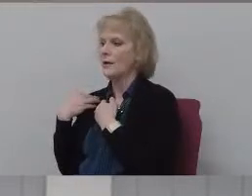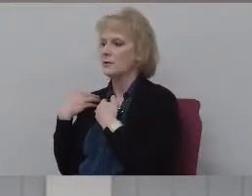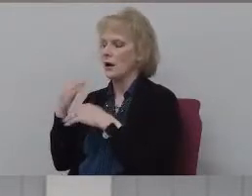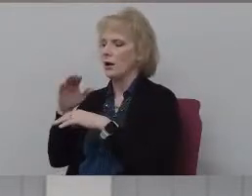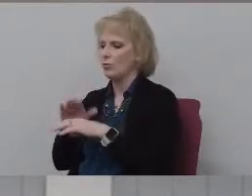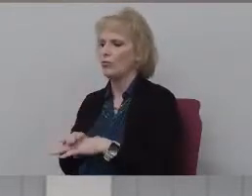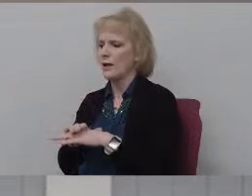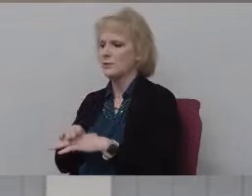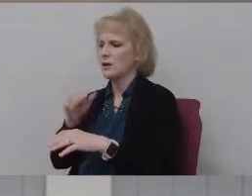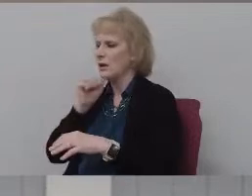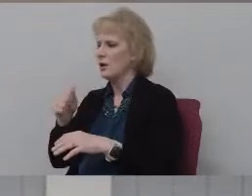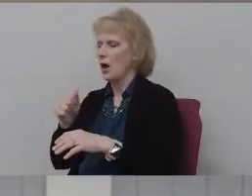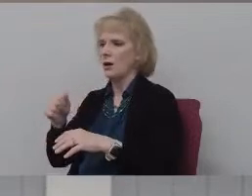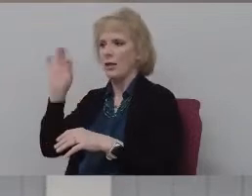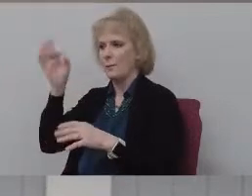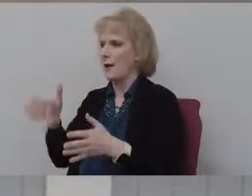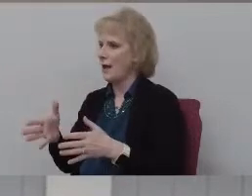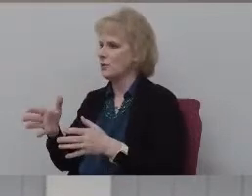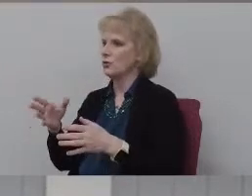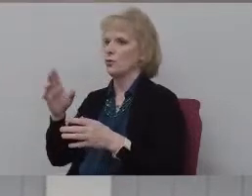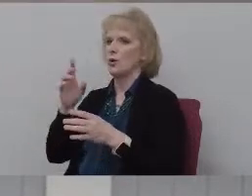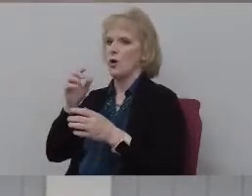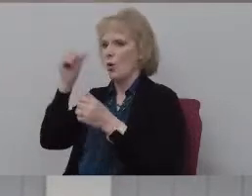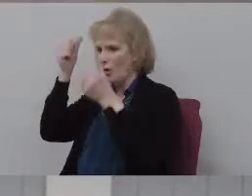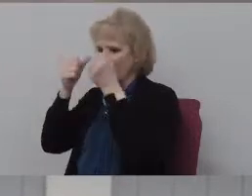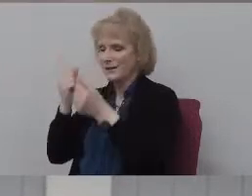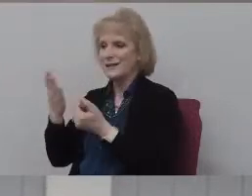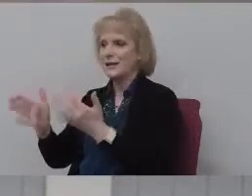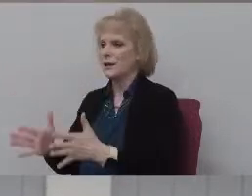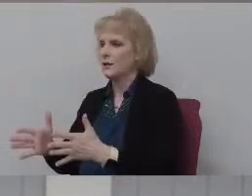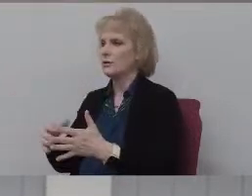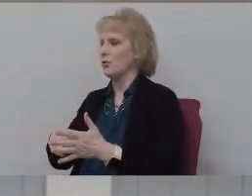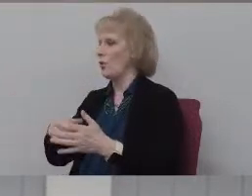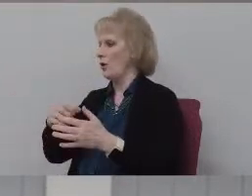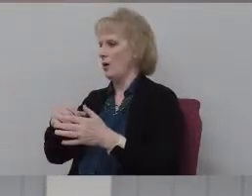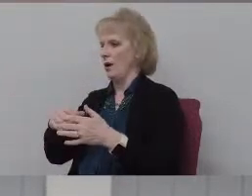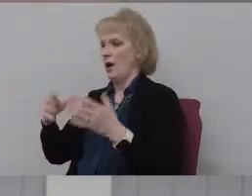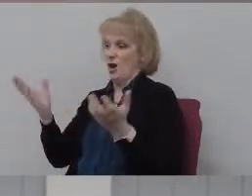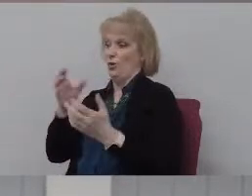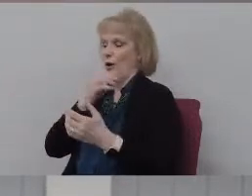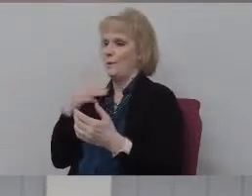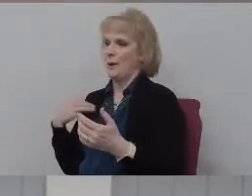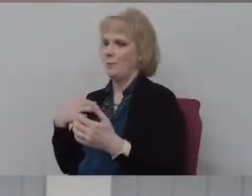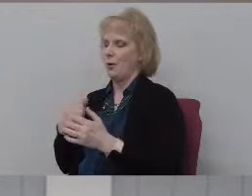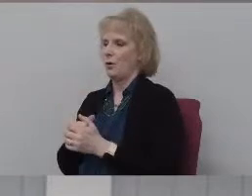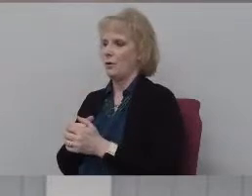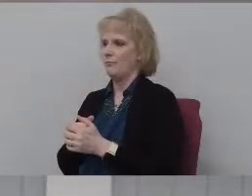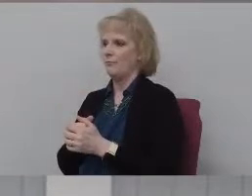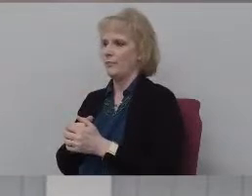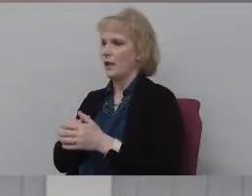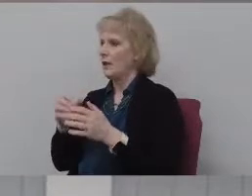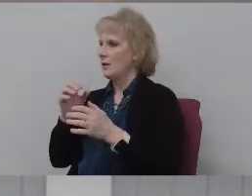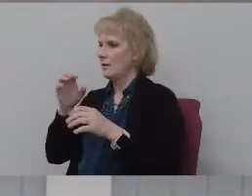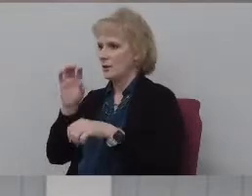on the deacons and not on any great member of the church. This church does not survive because the pastor is who he is or because the deacons